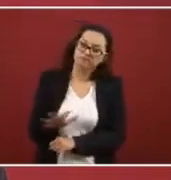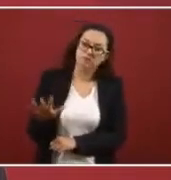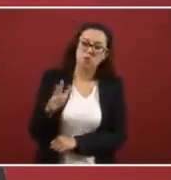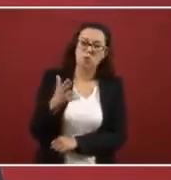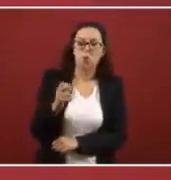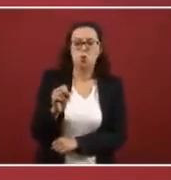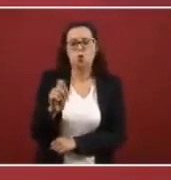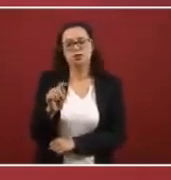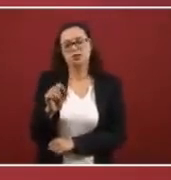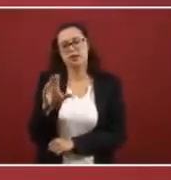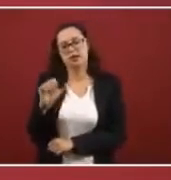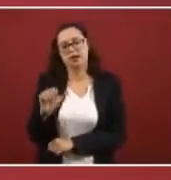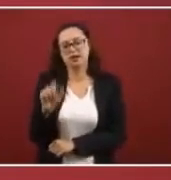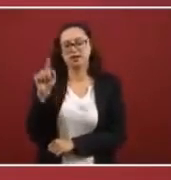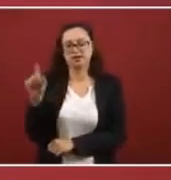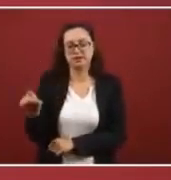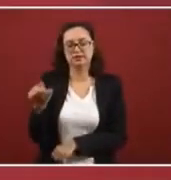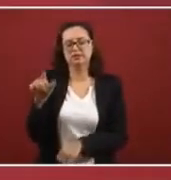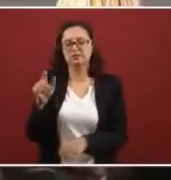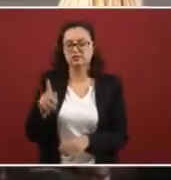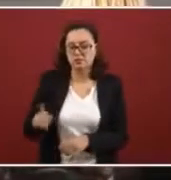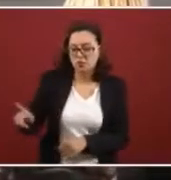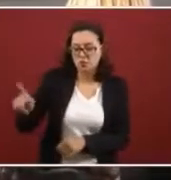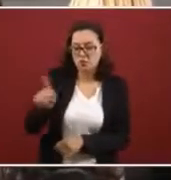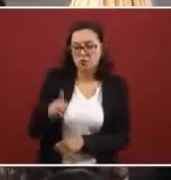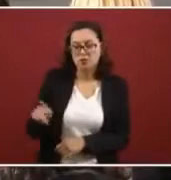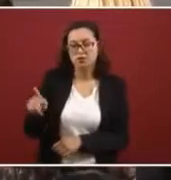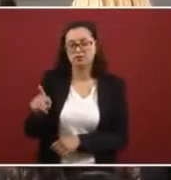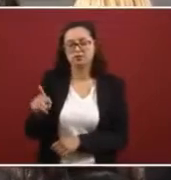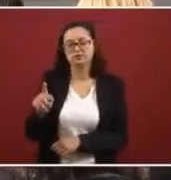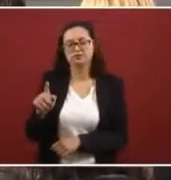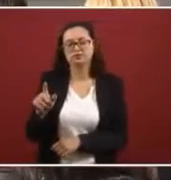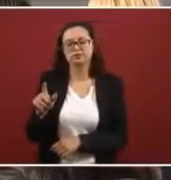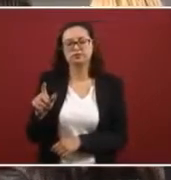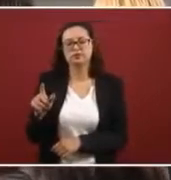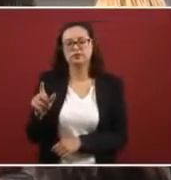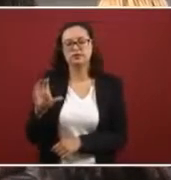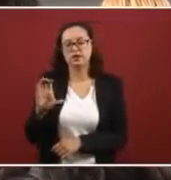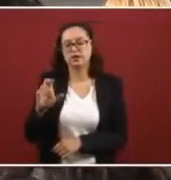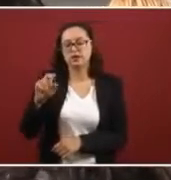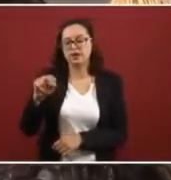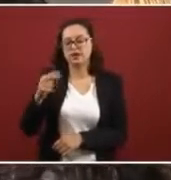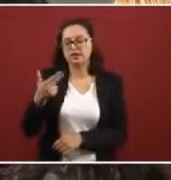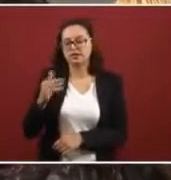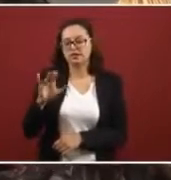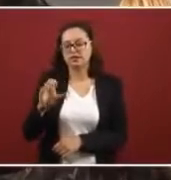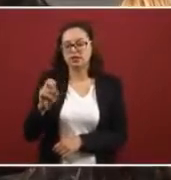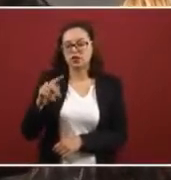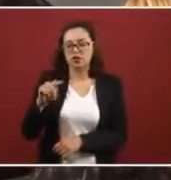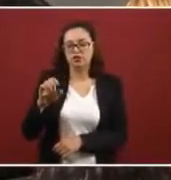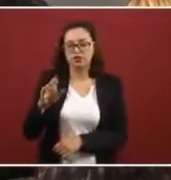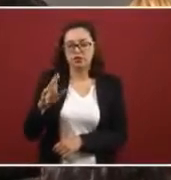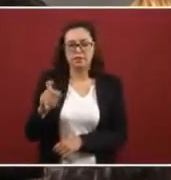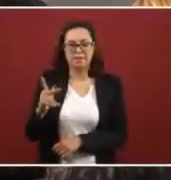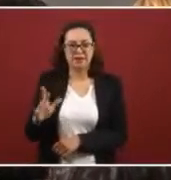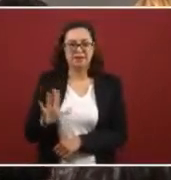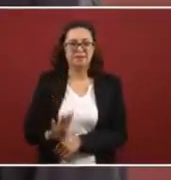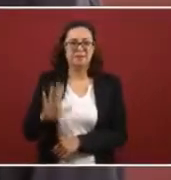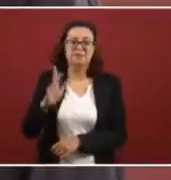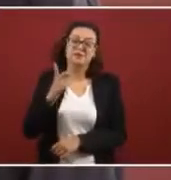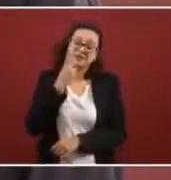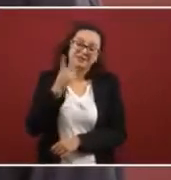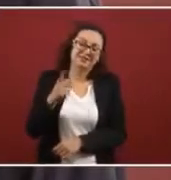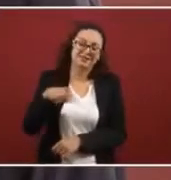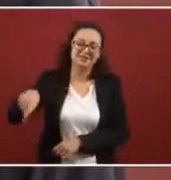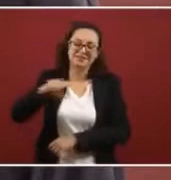Se llama Chicontepec. It's called Chicontepec, and it's known as the Balcón of